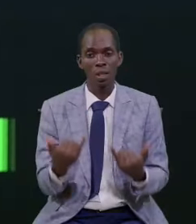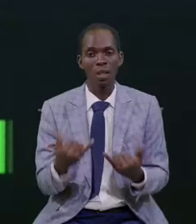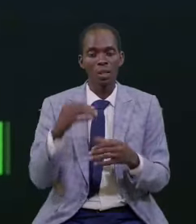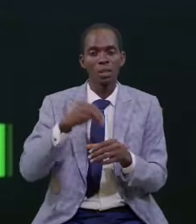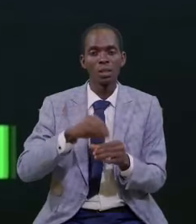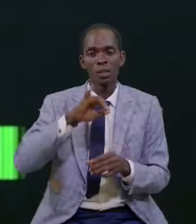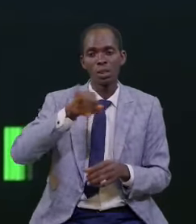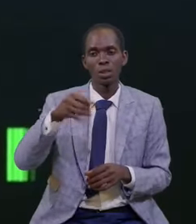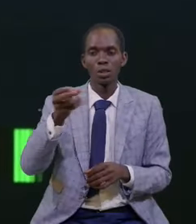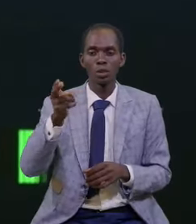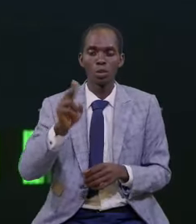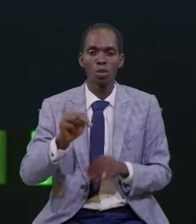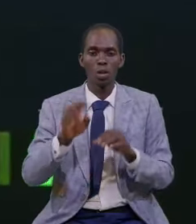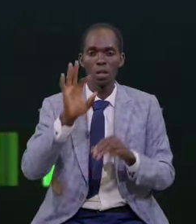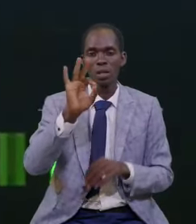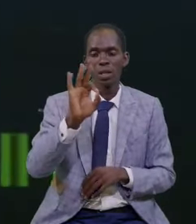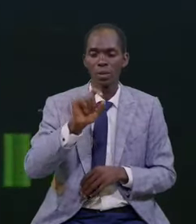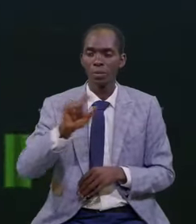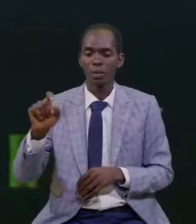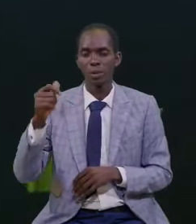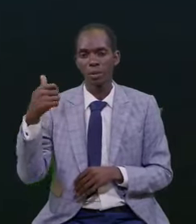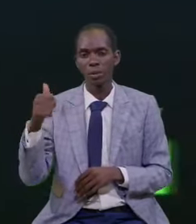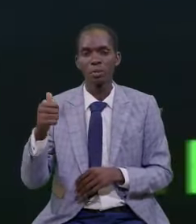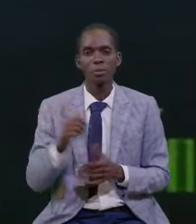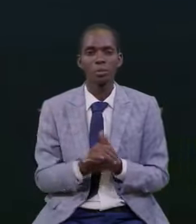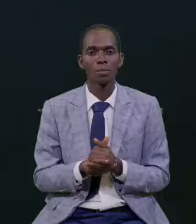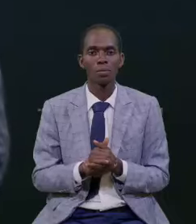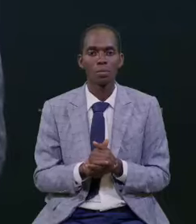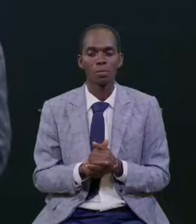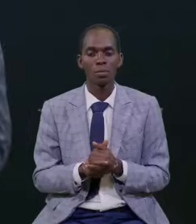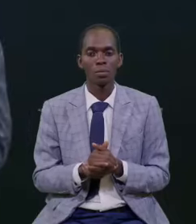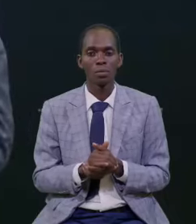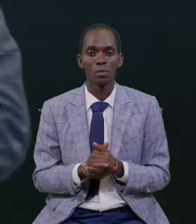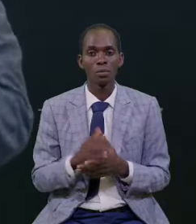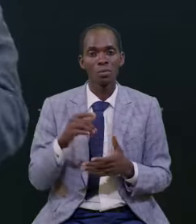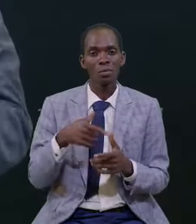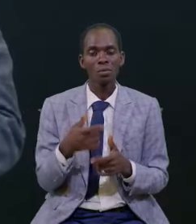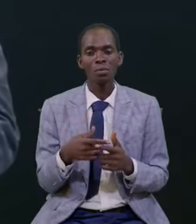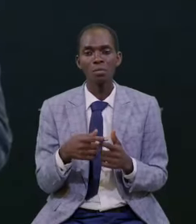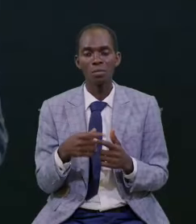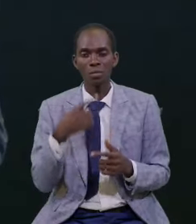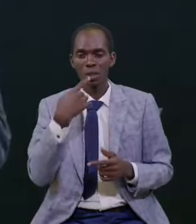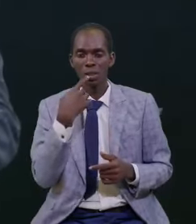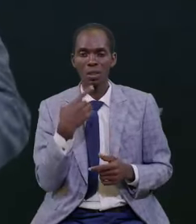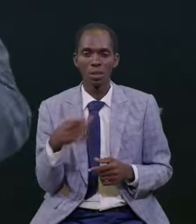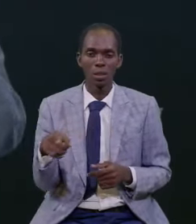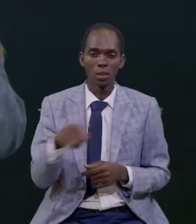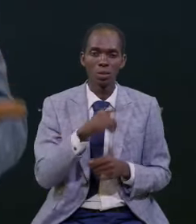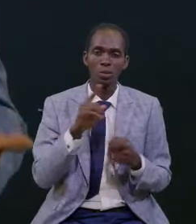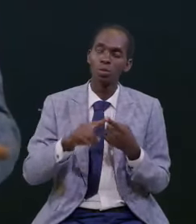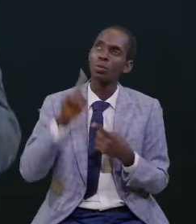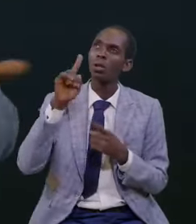verse 10. Chapter 9, verse 10. Therefore said they unto him, how